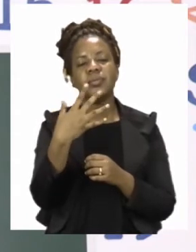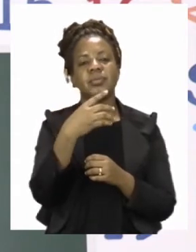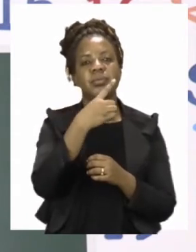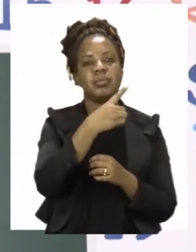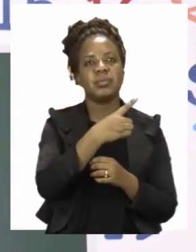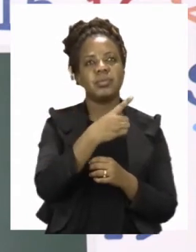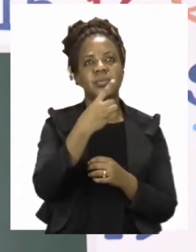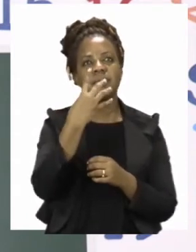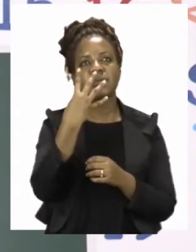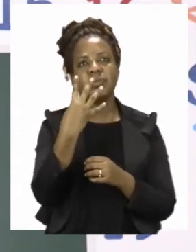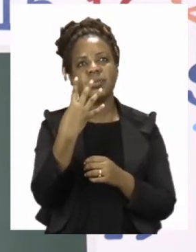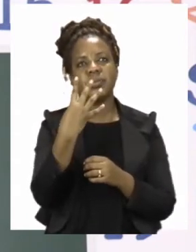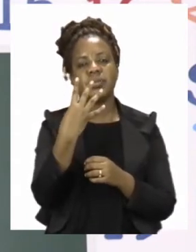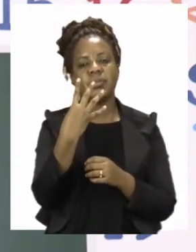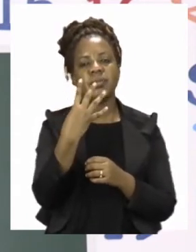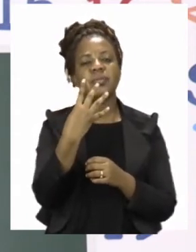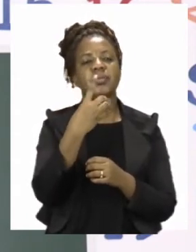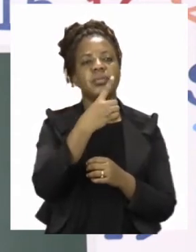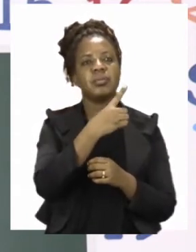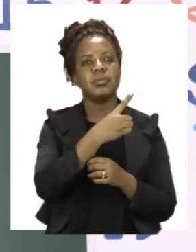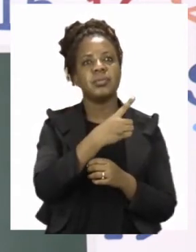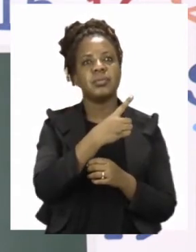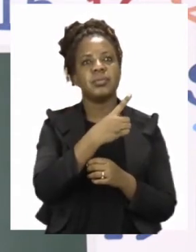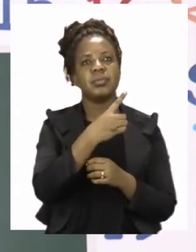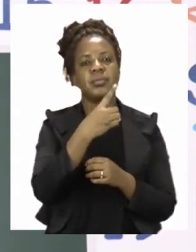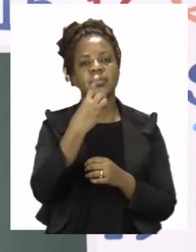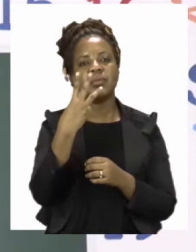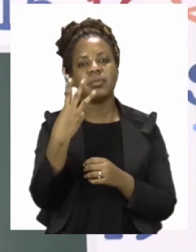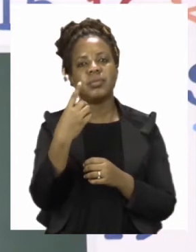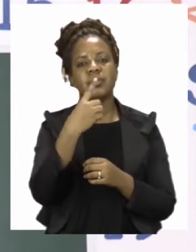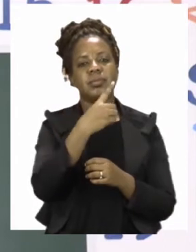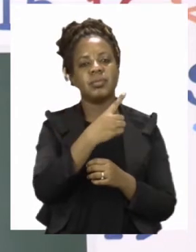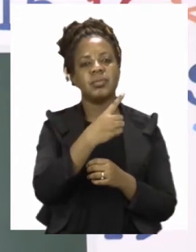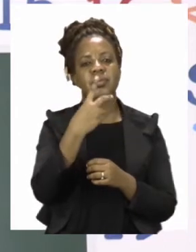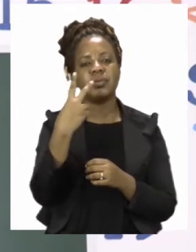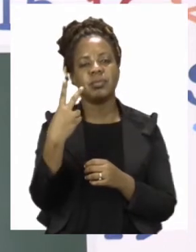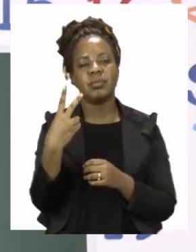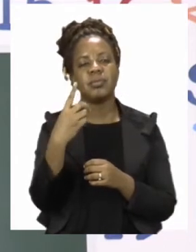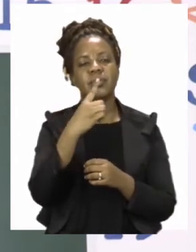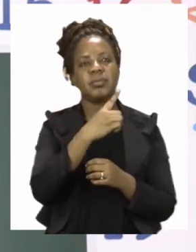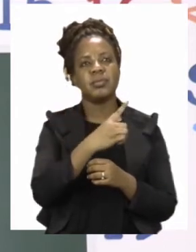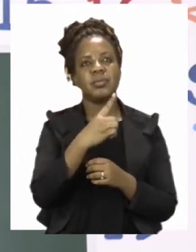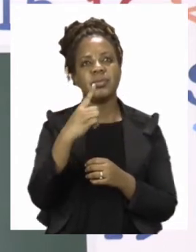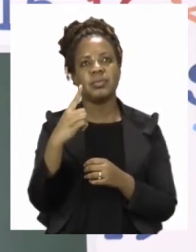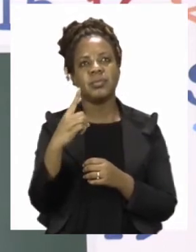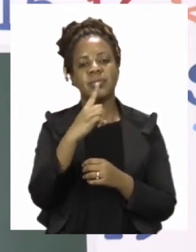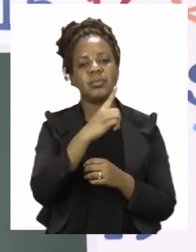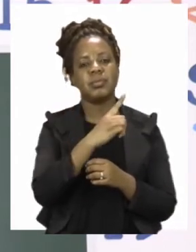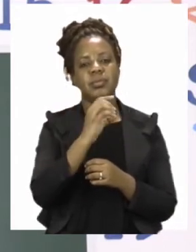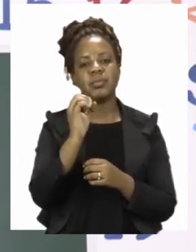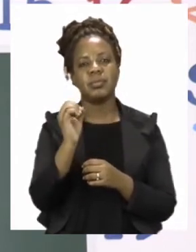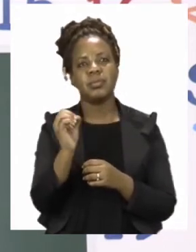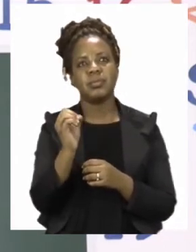Mr. Tens, please can we have 1 10? And Mr. Tens will look in his bag and